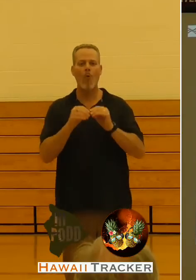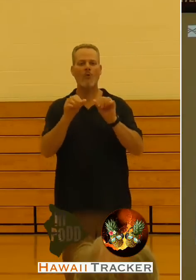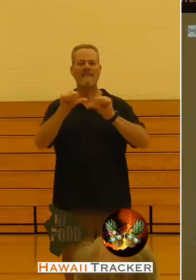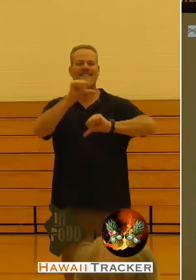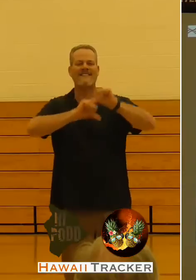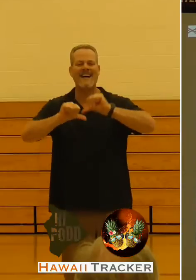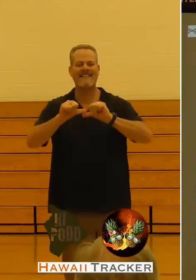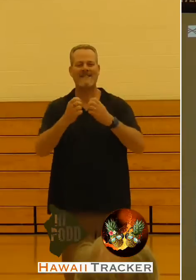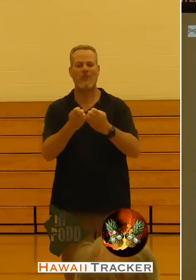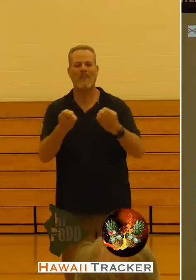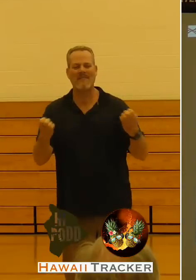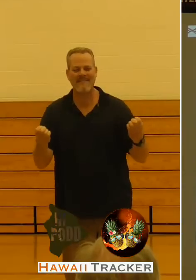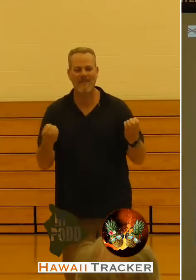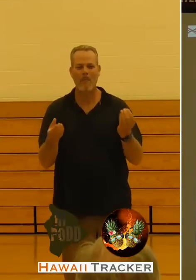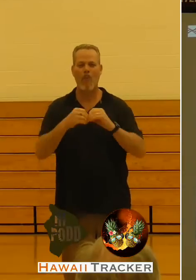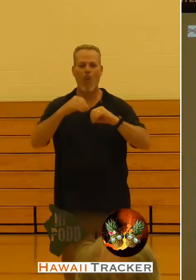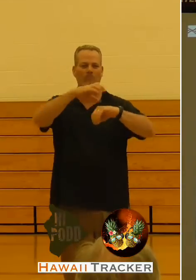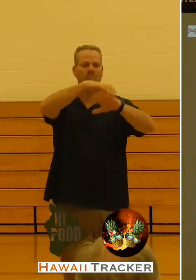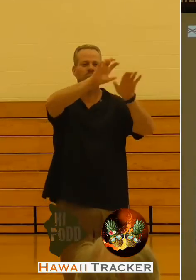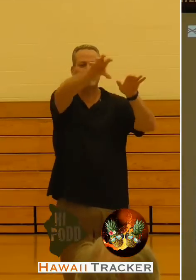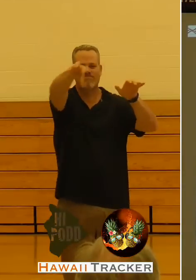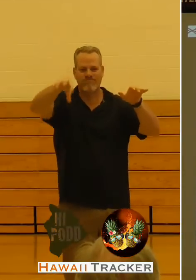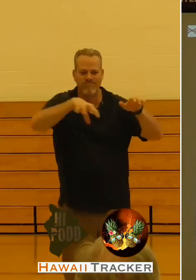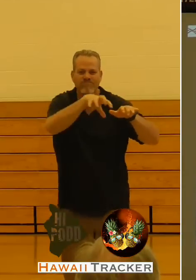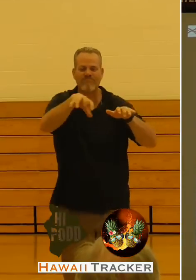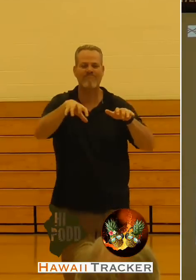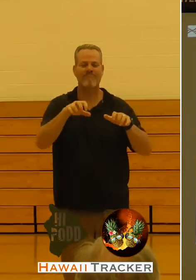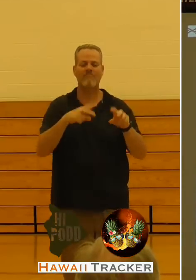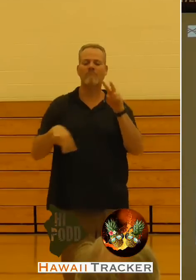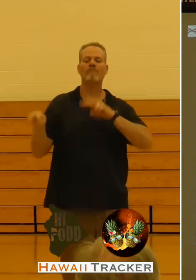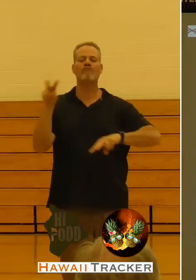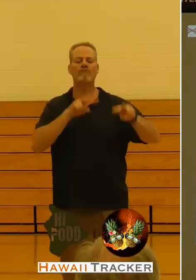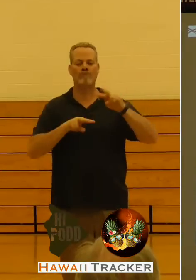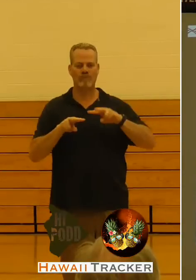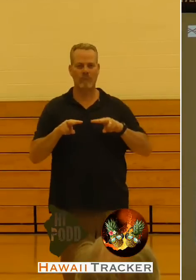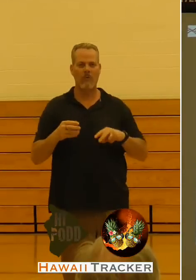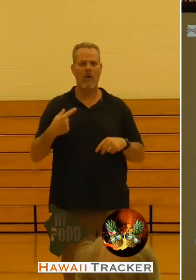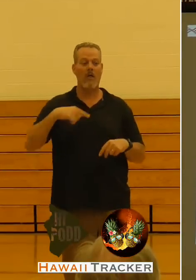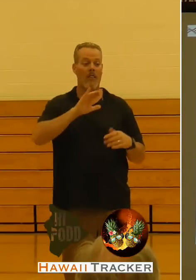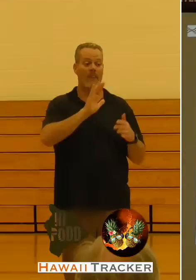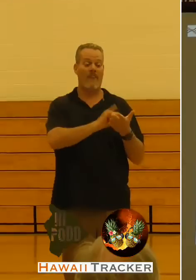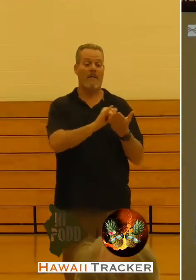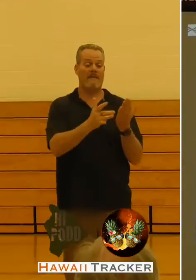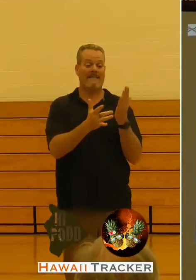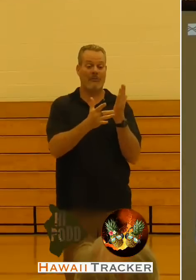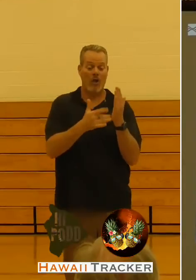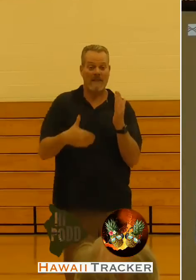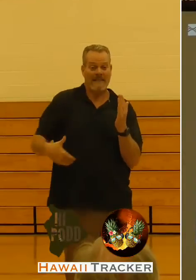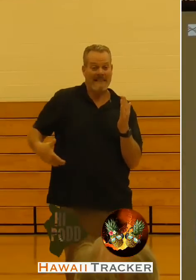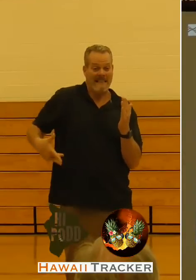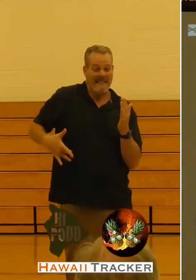instruments on the volcano, we have better instruments, and the sensitivity of those instruments